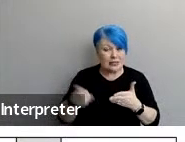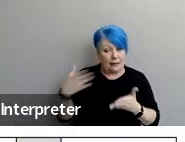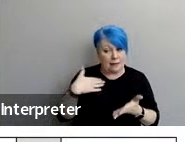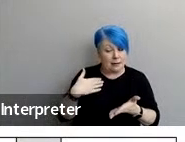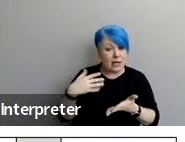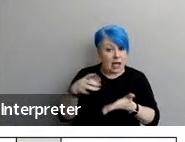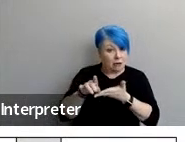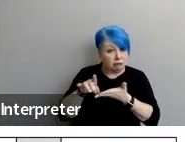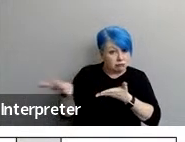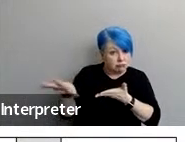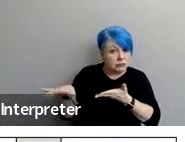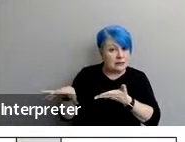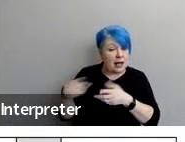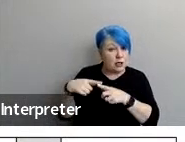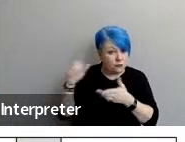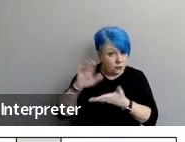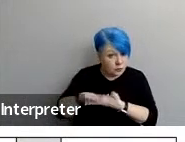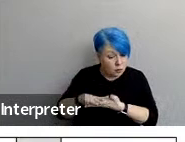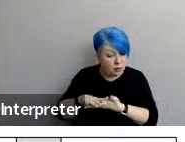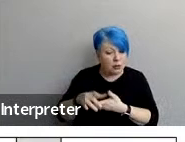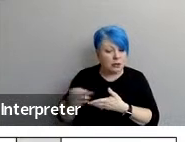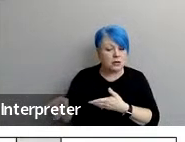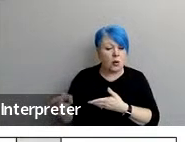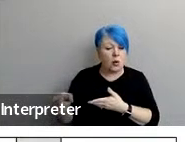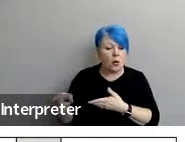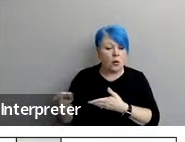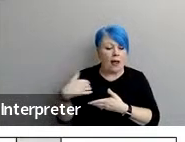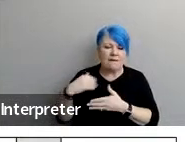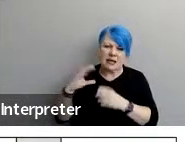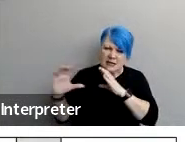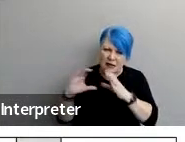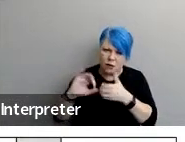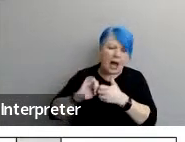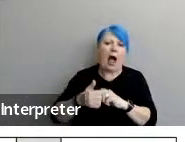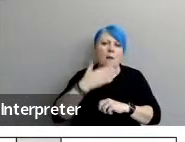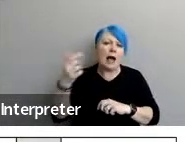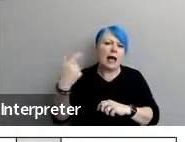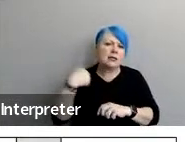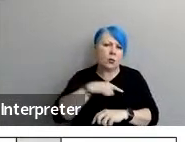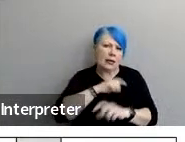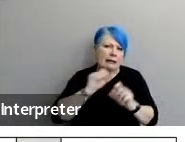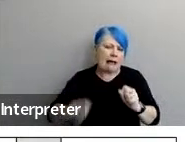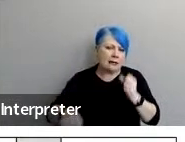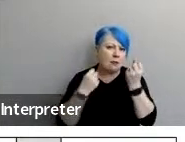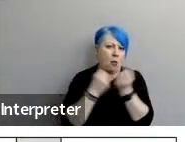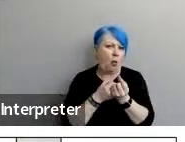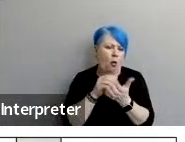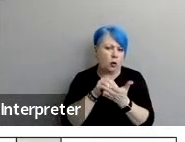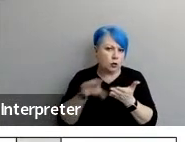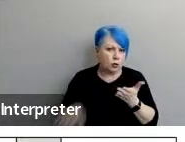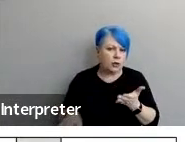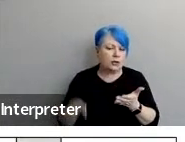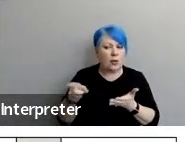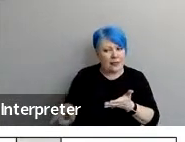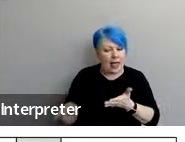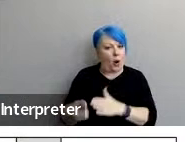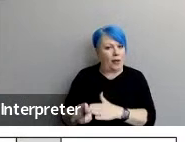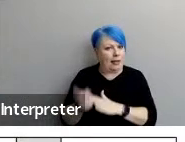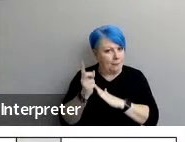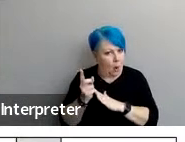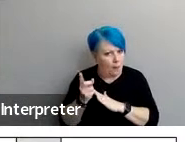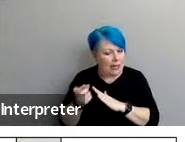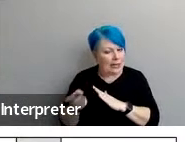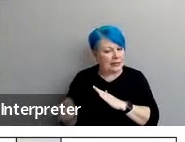those individualized conversations are taking place on how to best support students, you know, when they get to that point of receiving